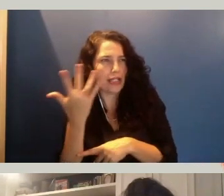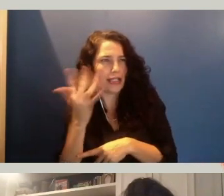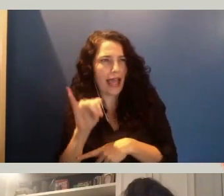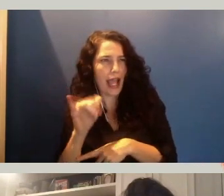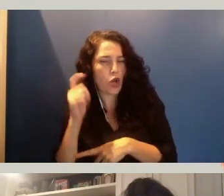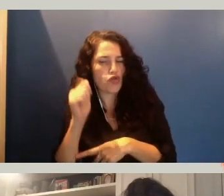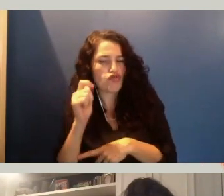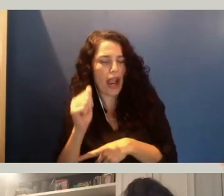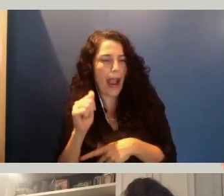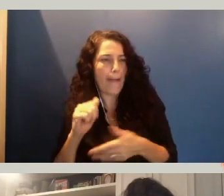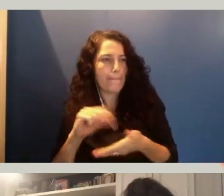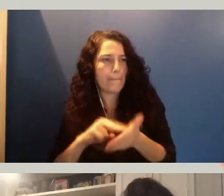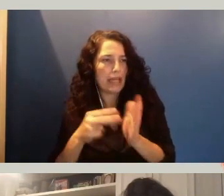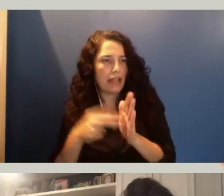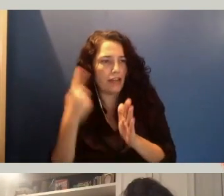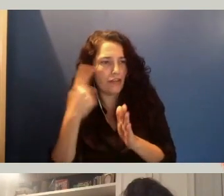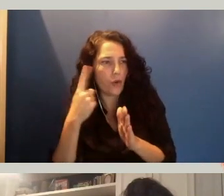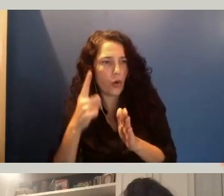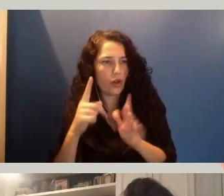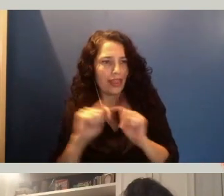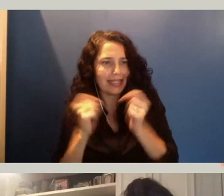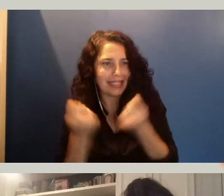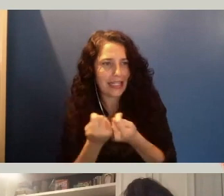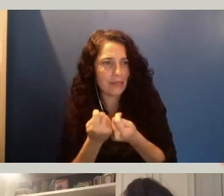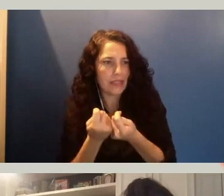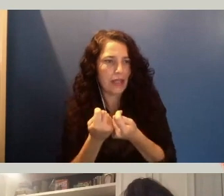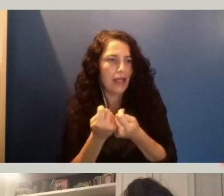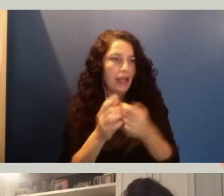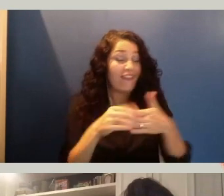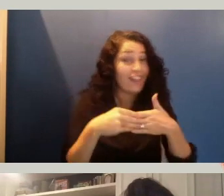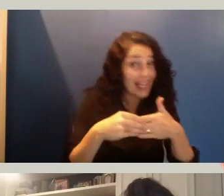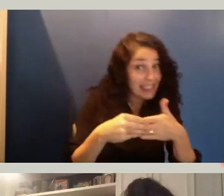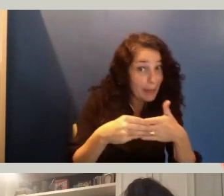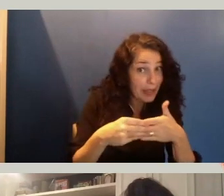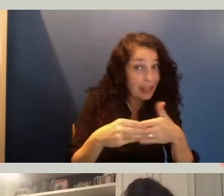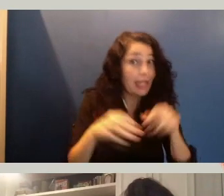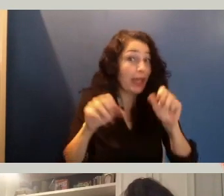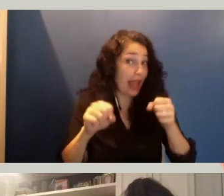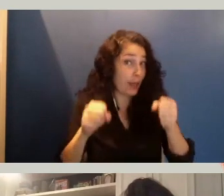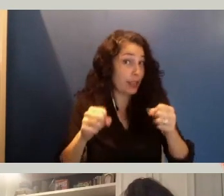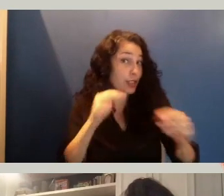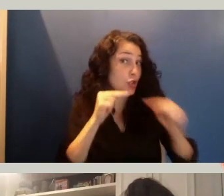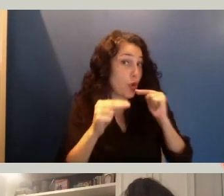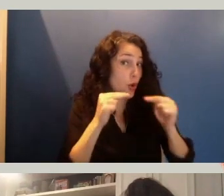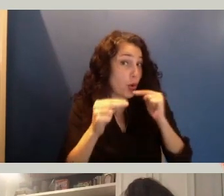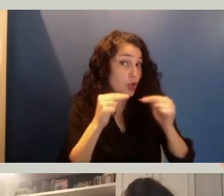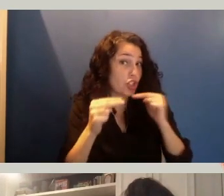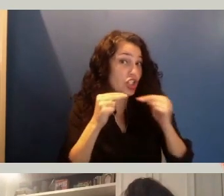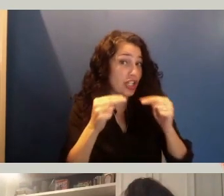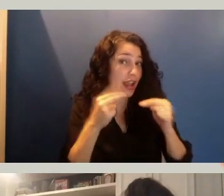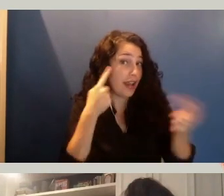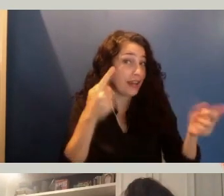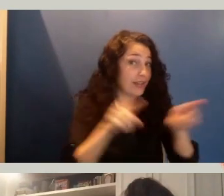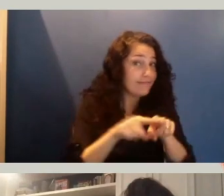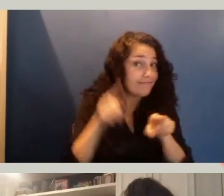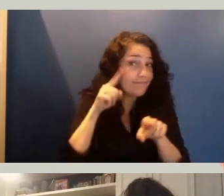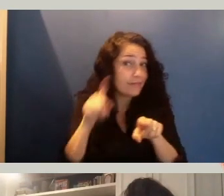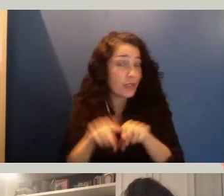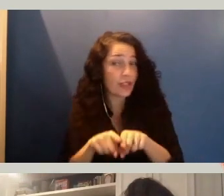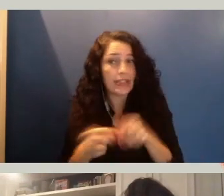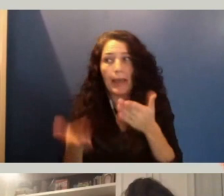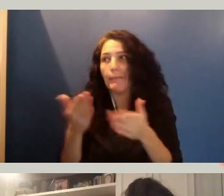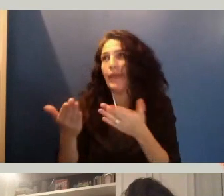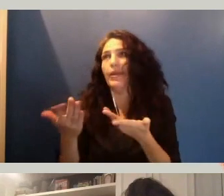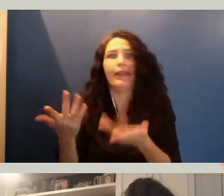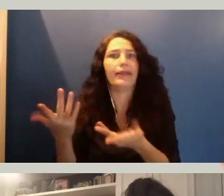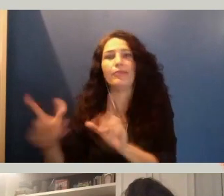and flexibility, ability to negotiate, you know, terms around that deal by maybe going down on a license fee to get